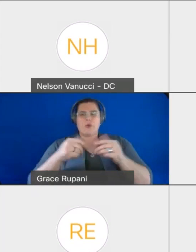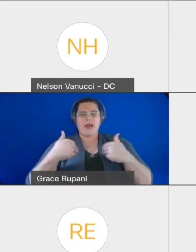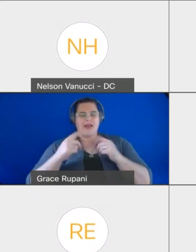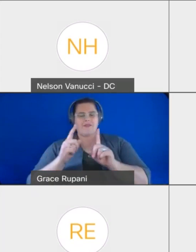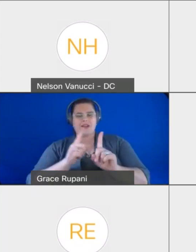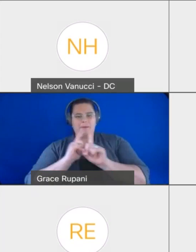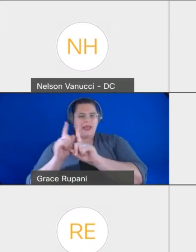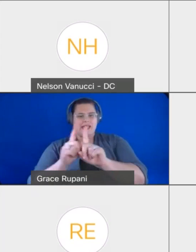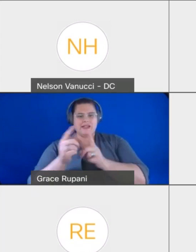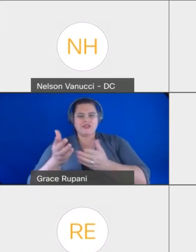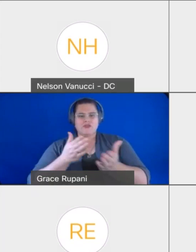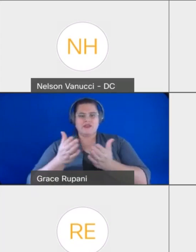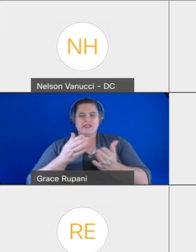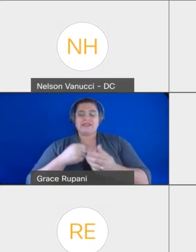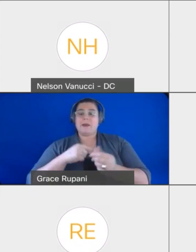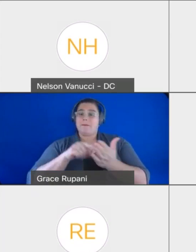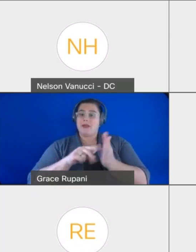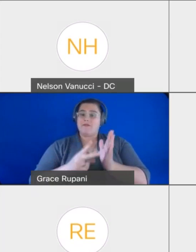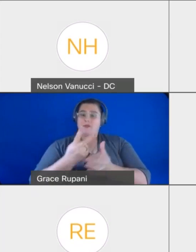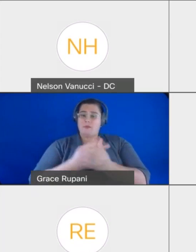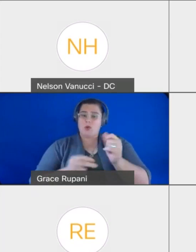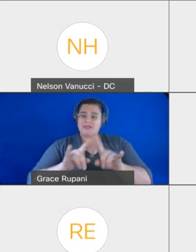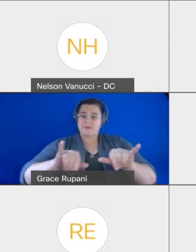We cannot bill for both at the same time.